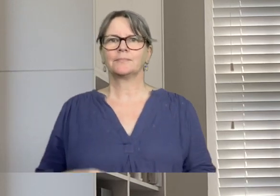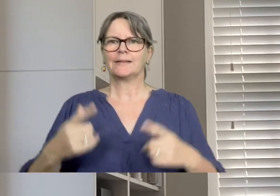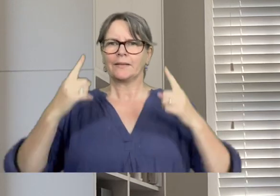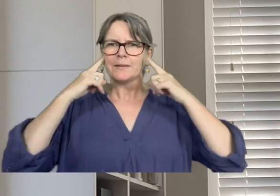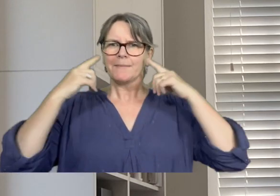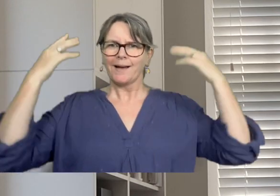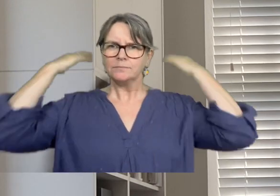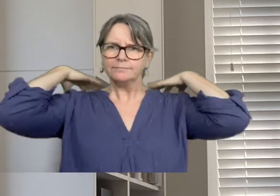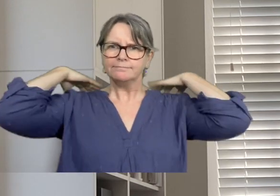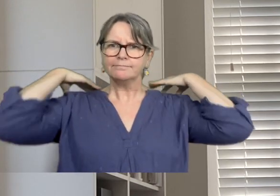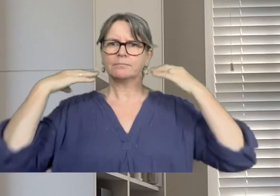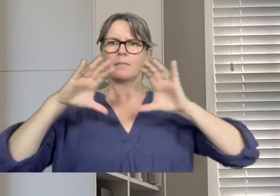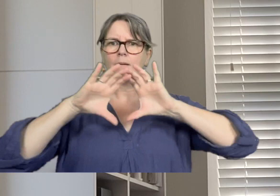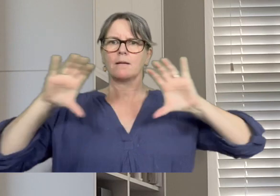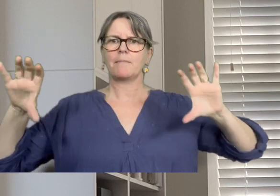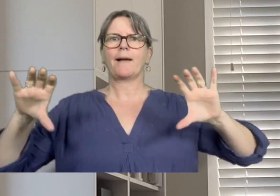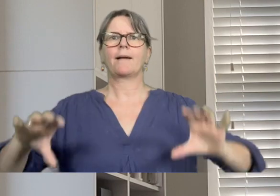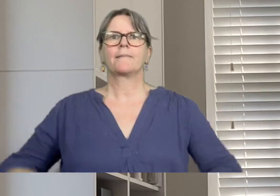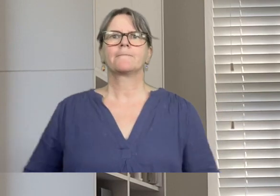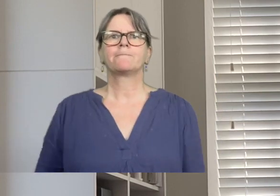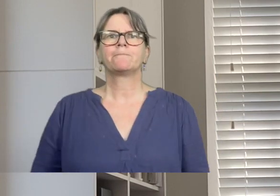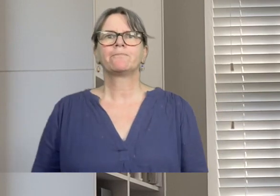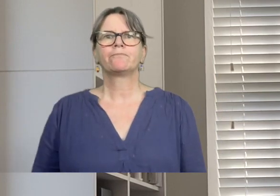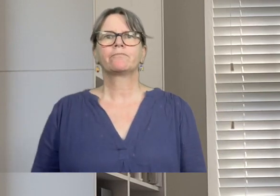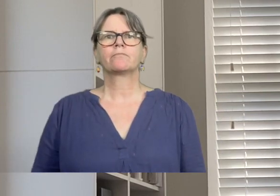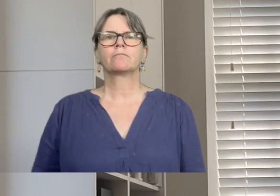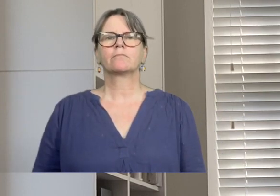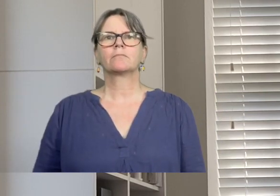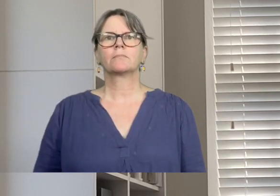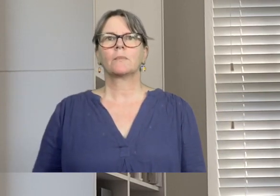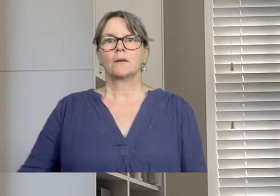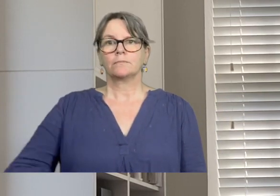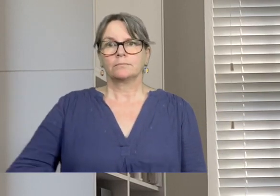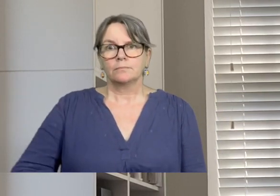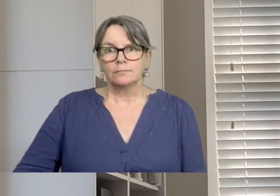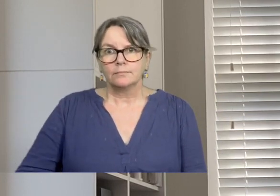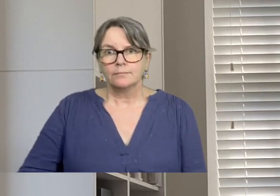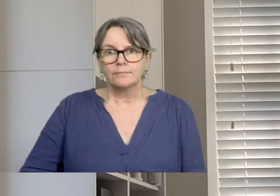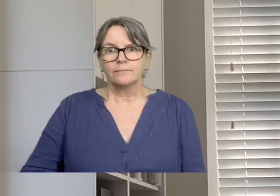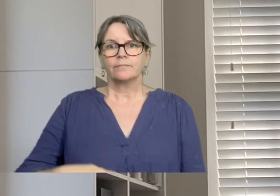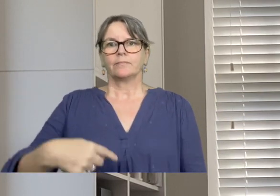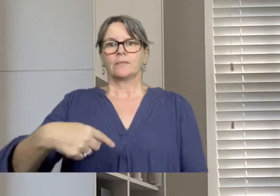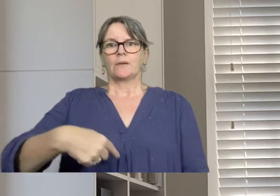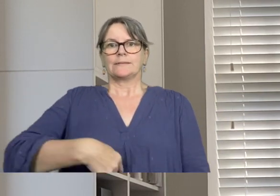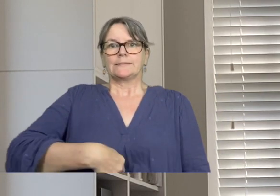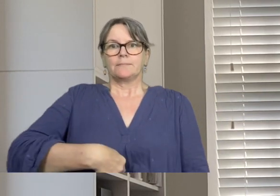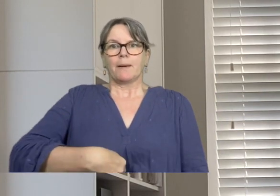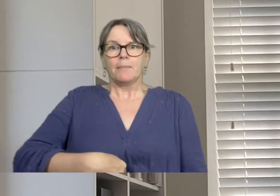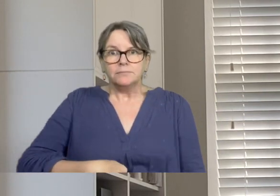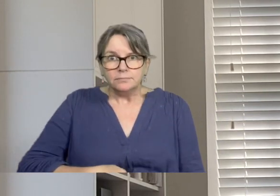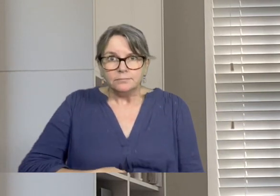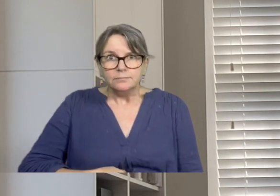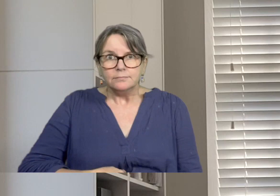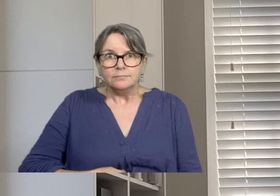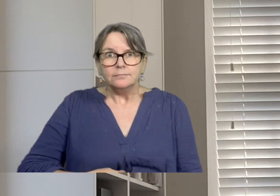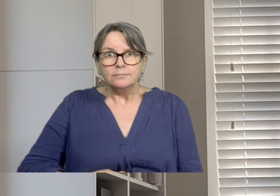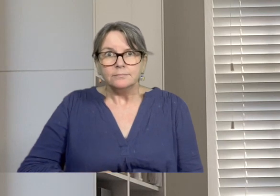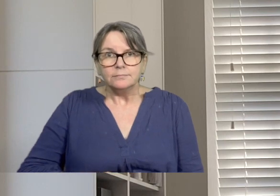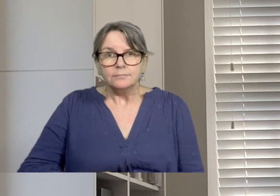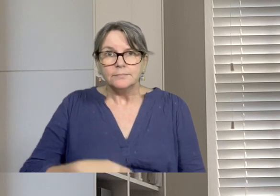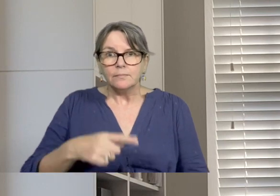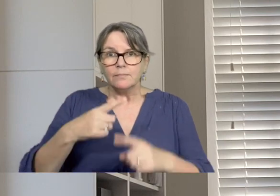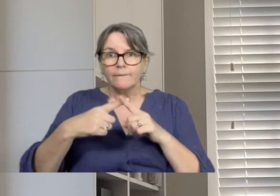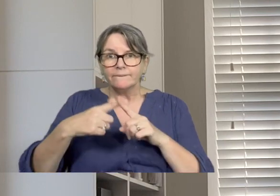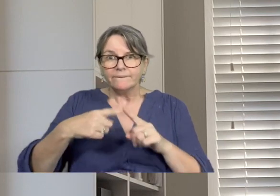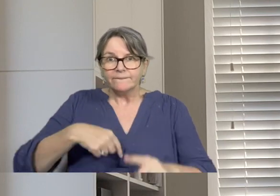So thinking about the back of the body giving you a lot of support. We're going to breathe in. As we breathe out, we tip that pelvis. We start rolling